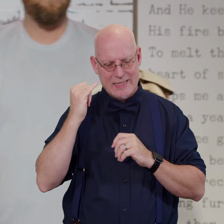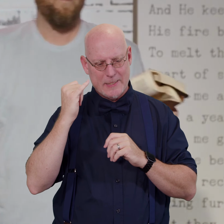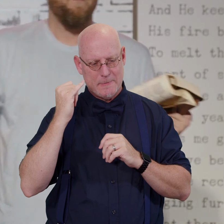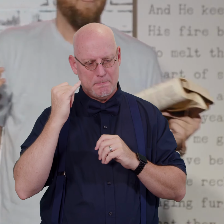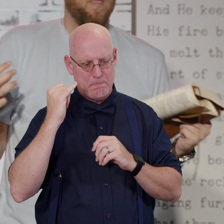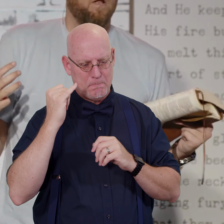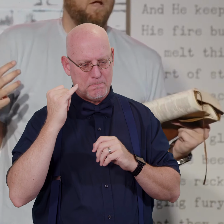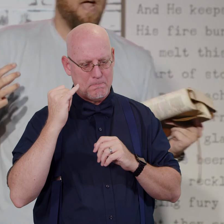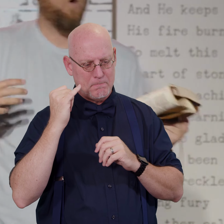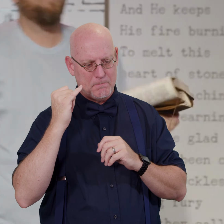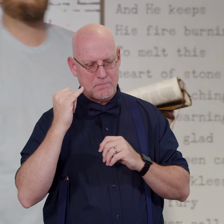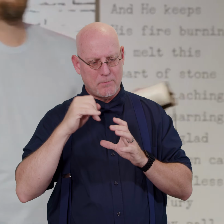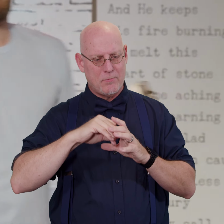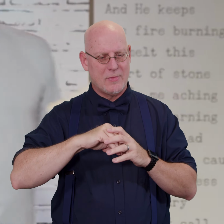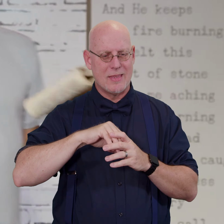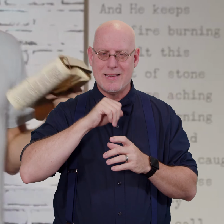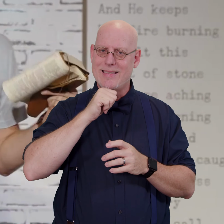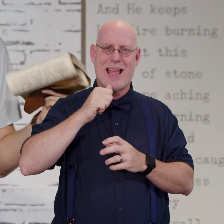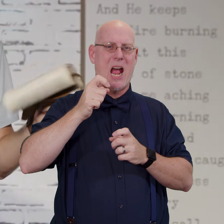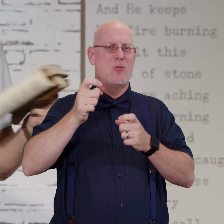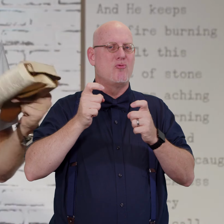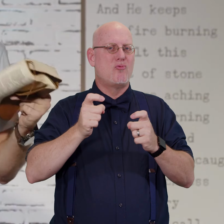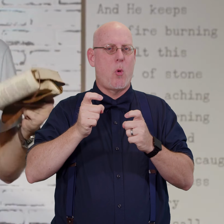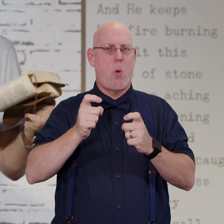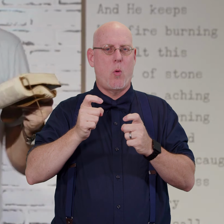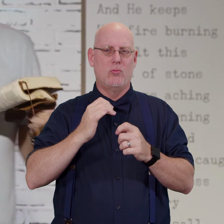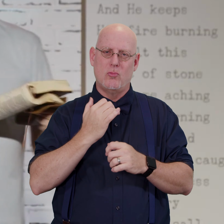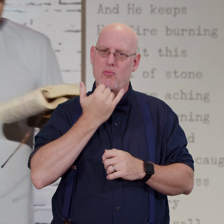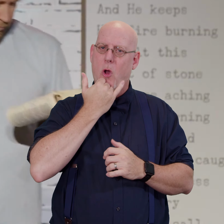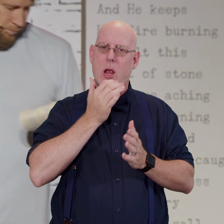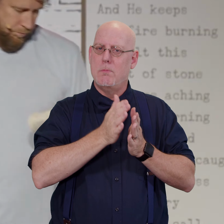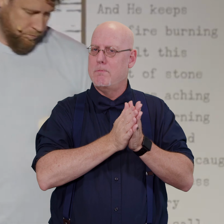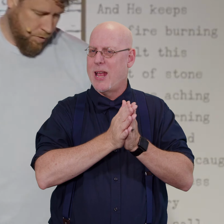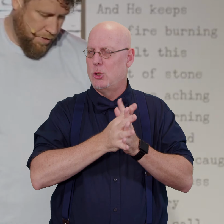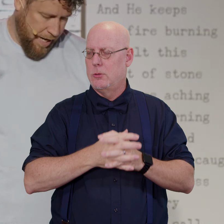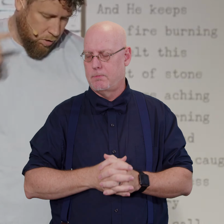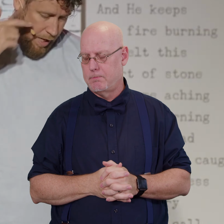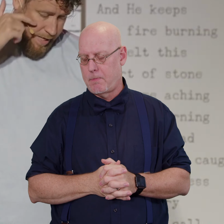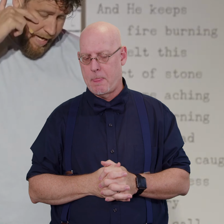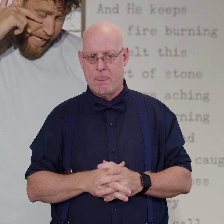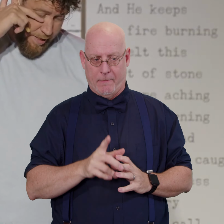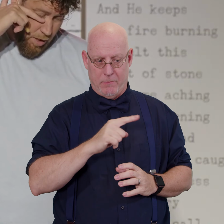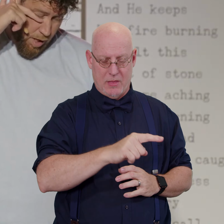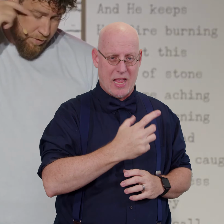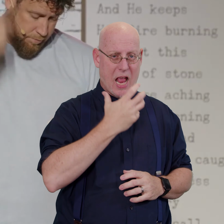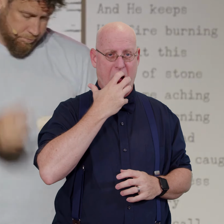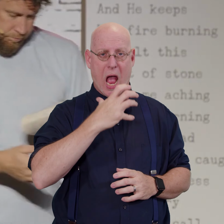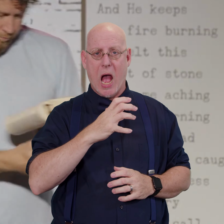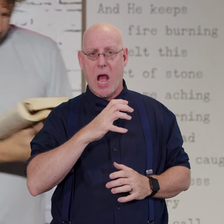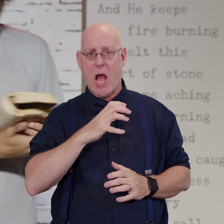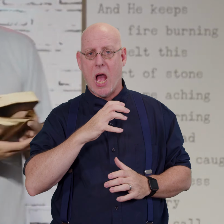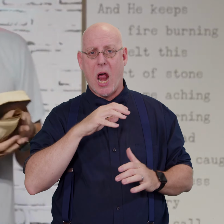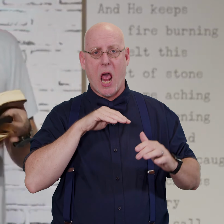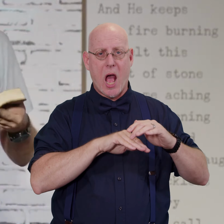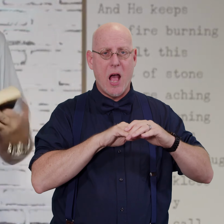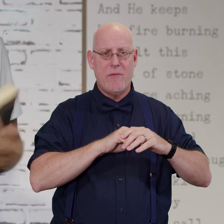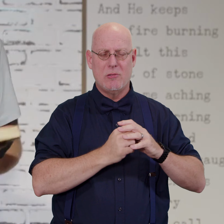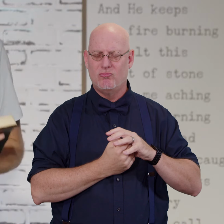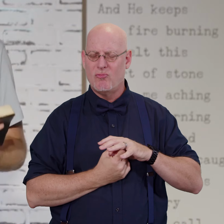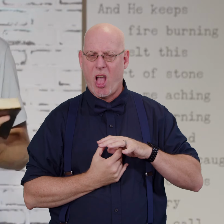of out of control, misplaced passion. They are like a heated oven.